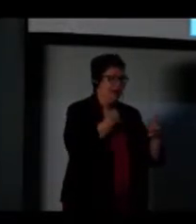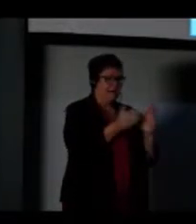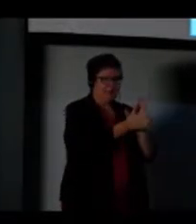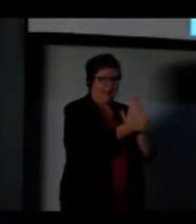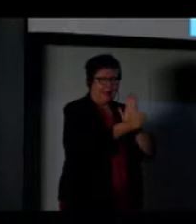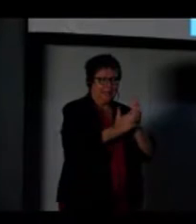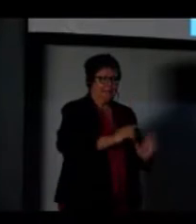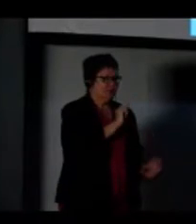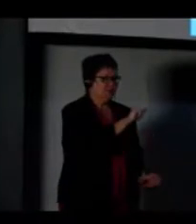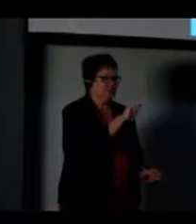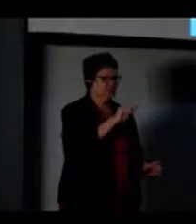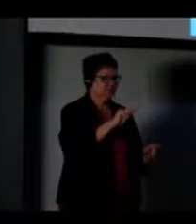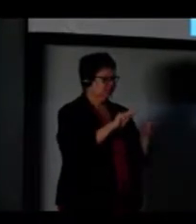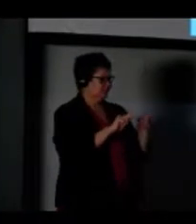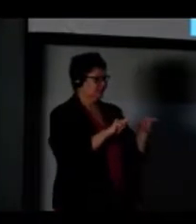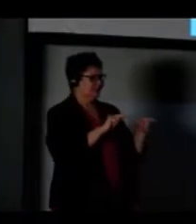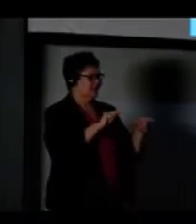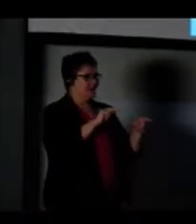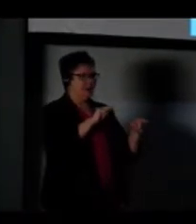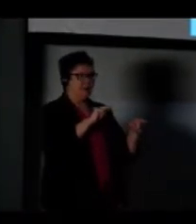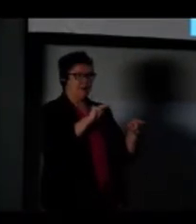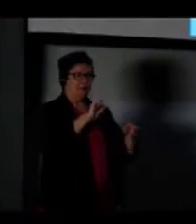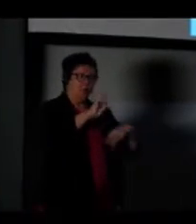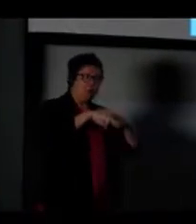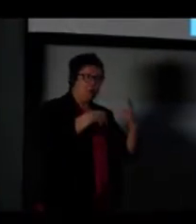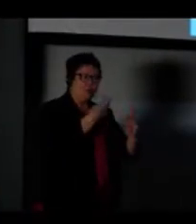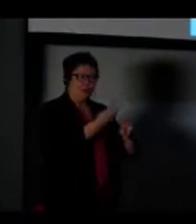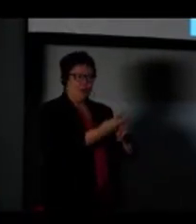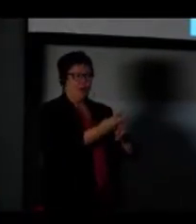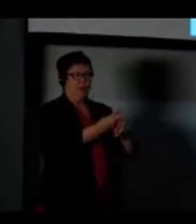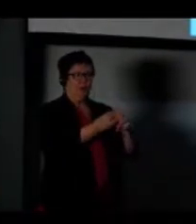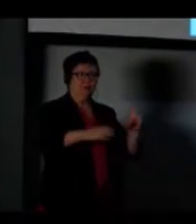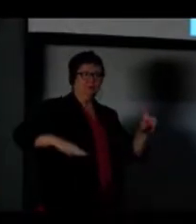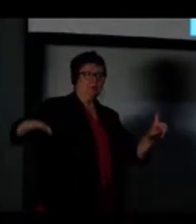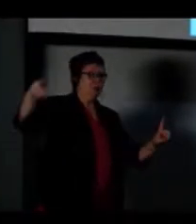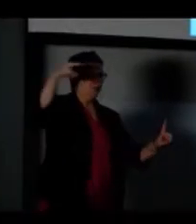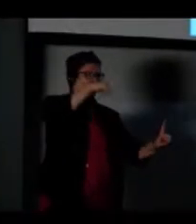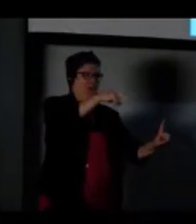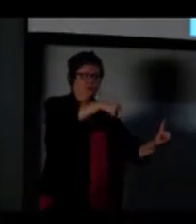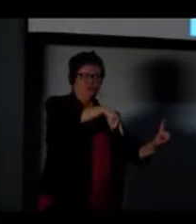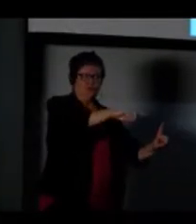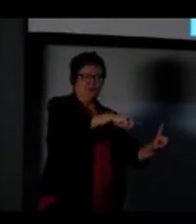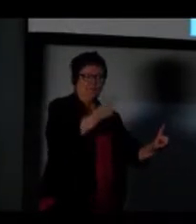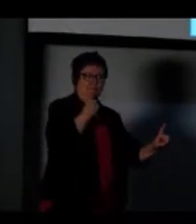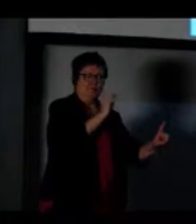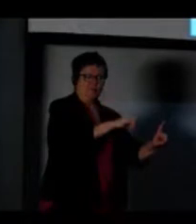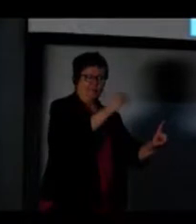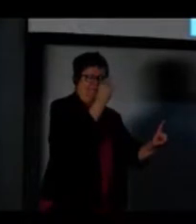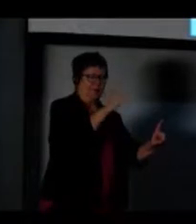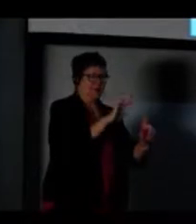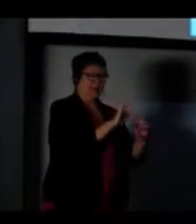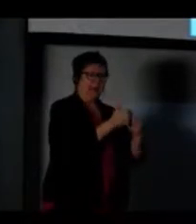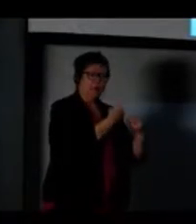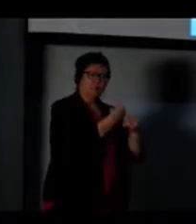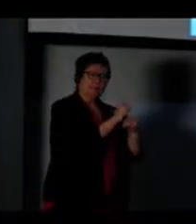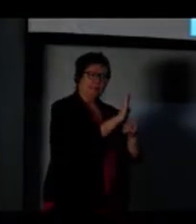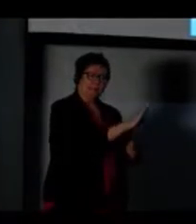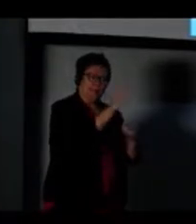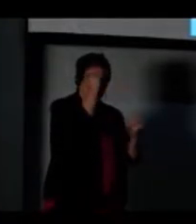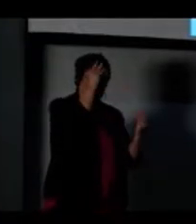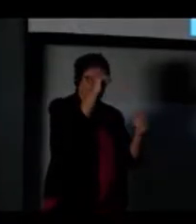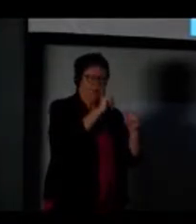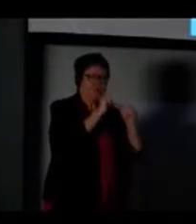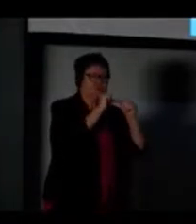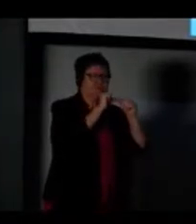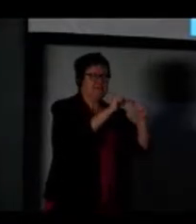probably the world repositories of that sort of information in many ways. To make that sustainable and to get it outside these kind of hallowed